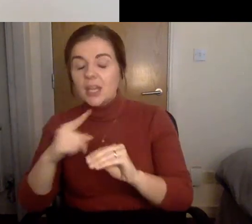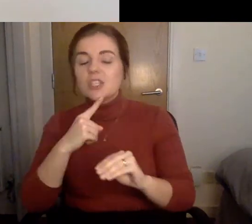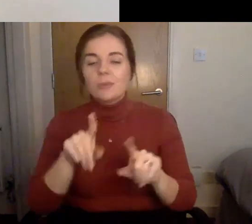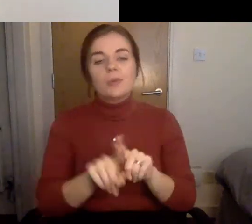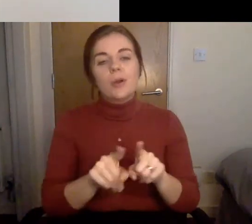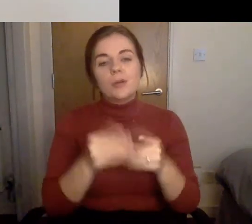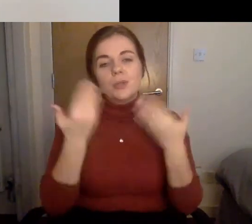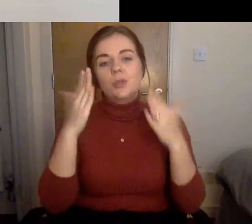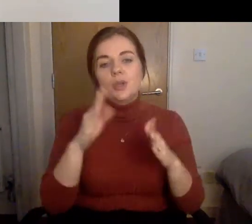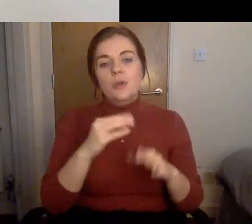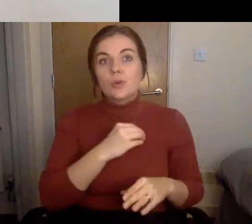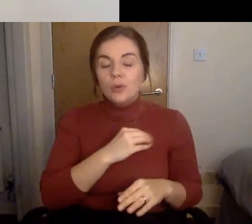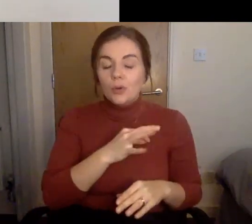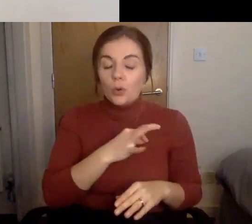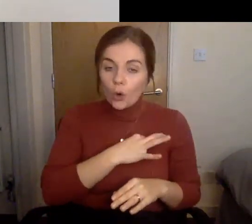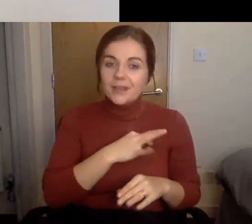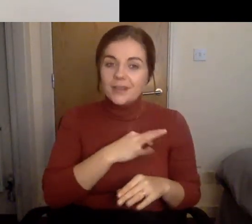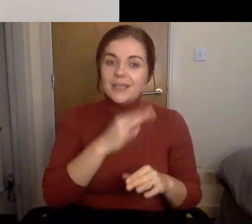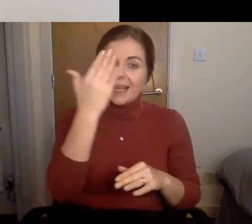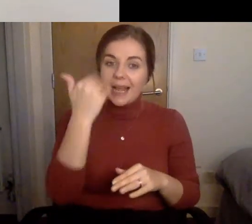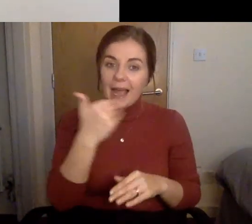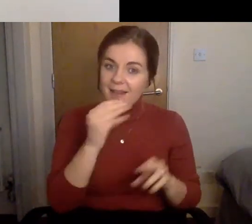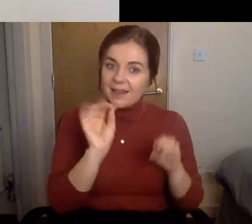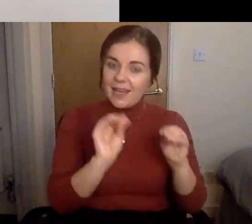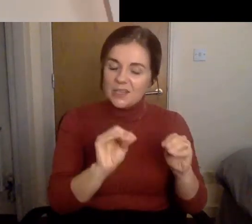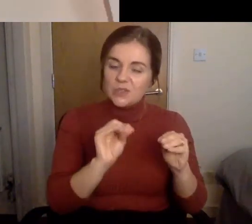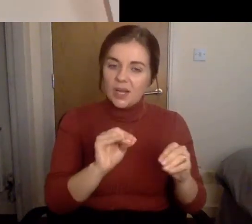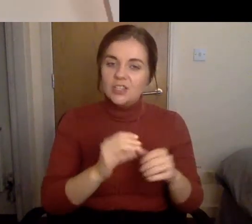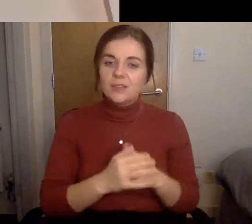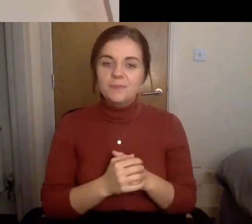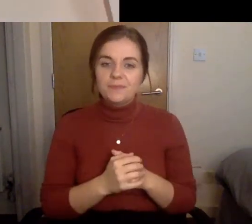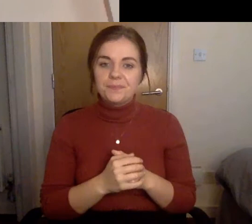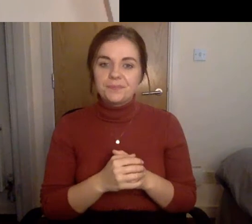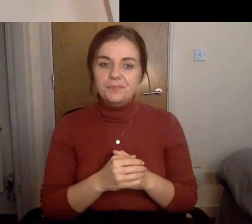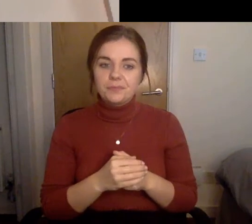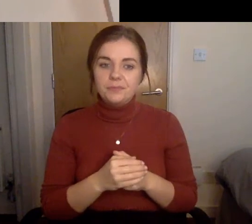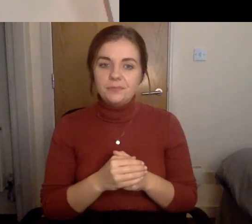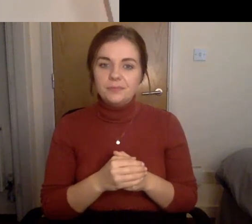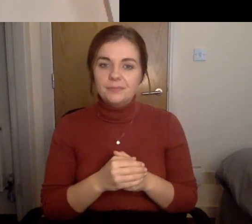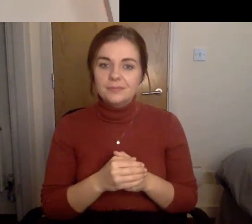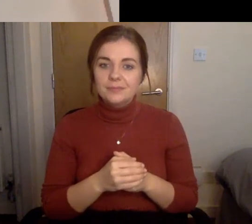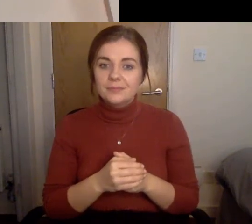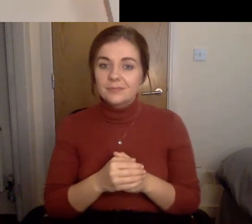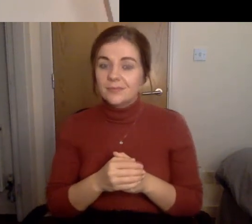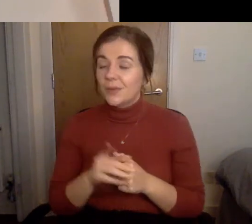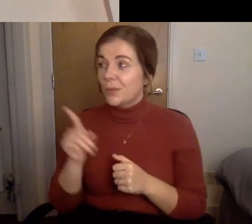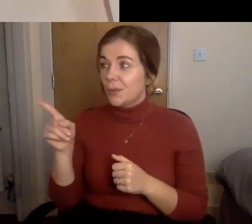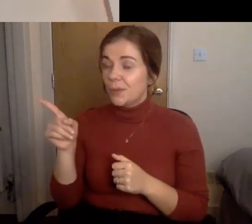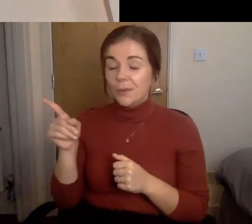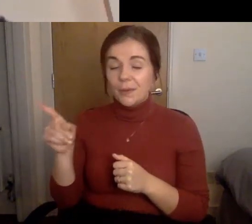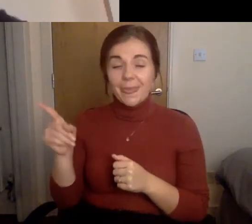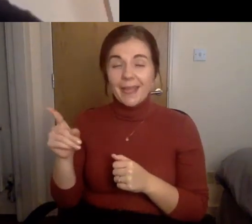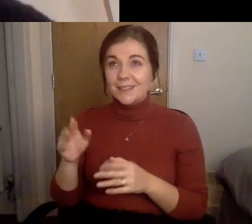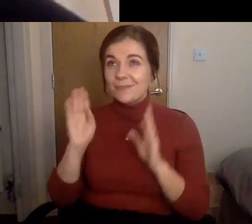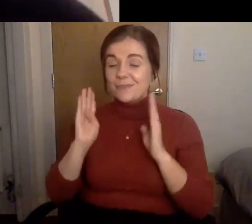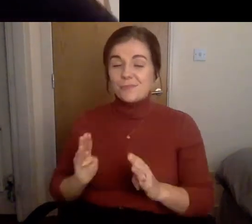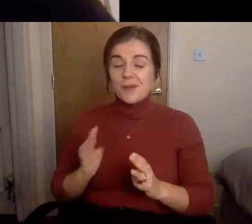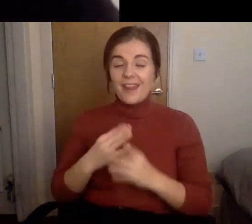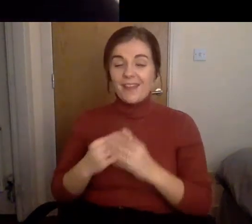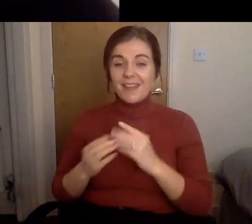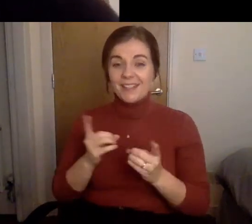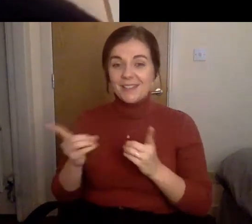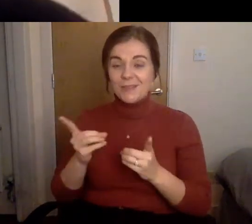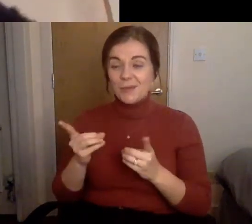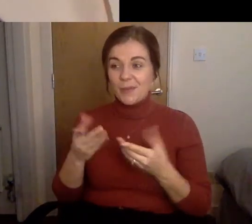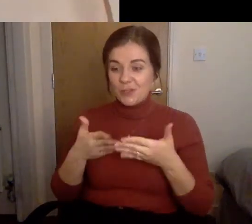good Catholic education. Yeah, that's a brave thing to do as well. You know, that you're